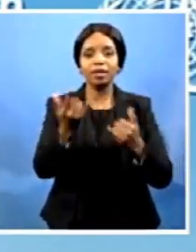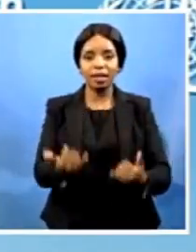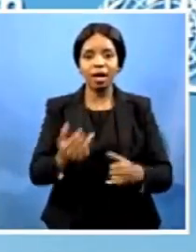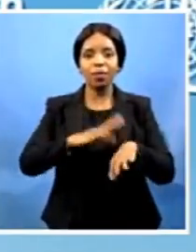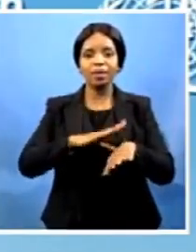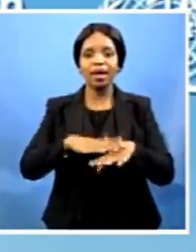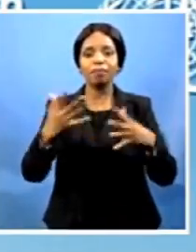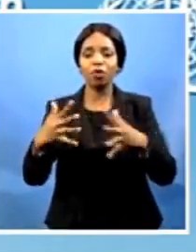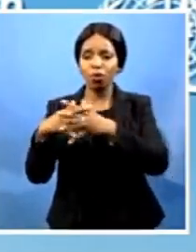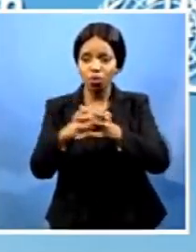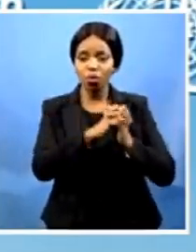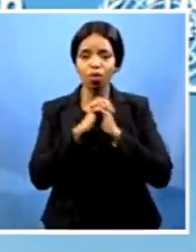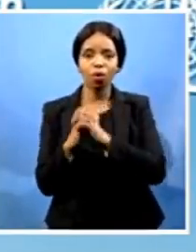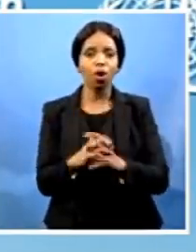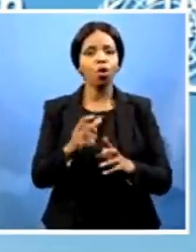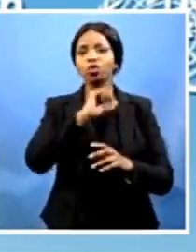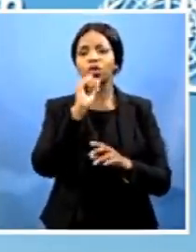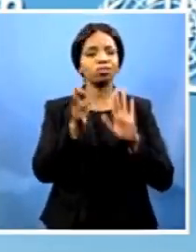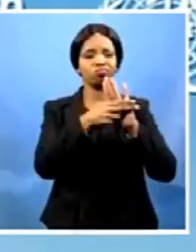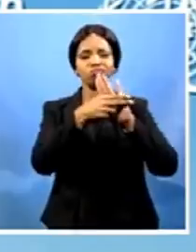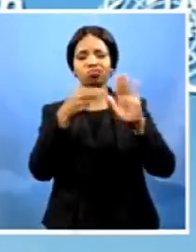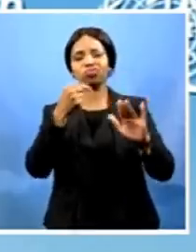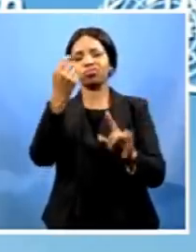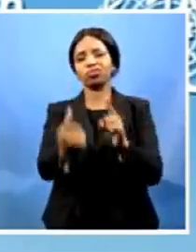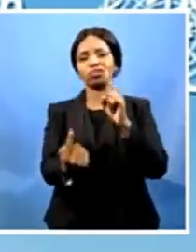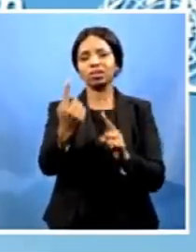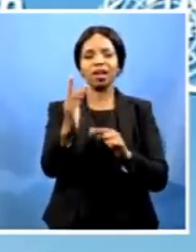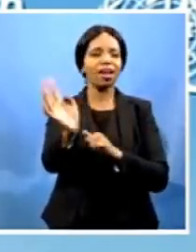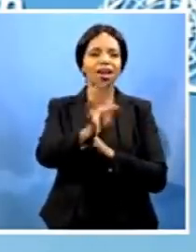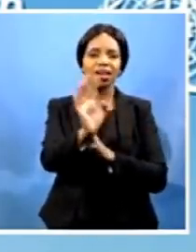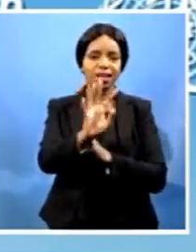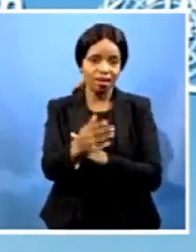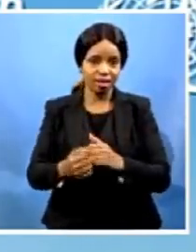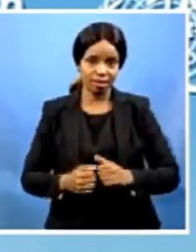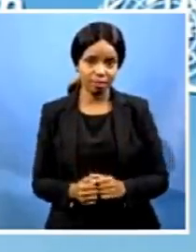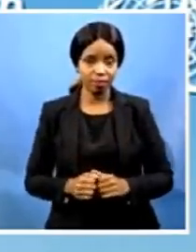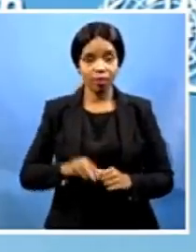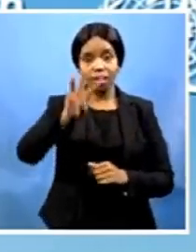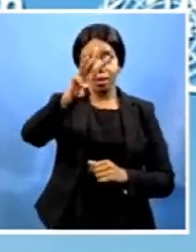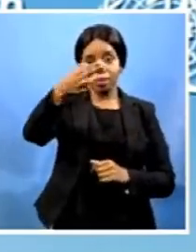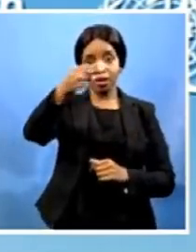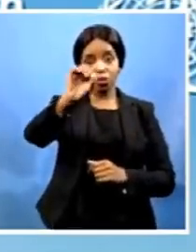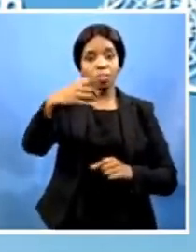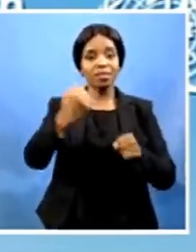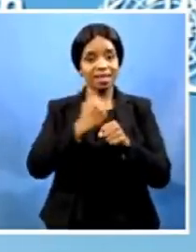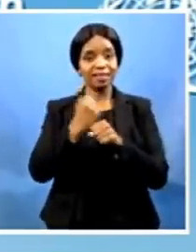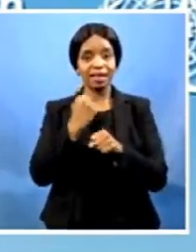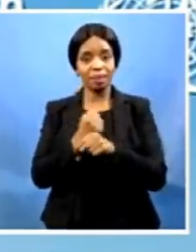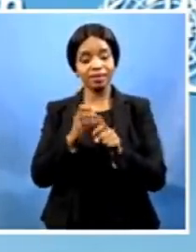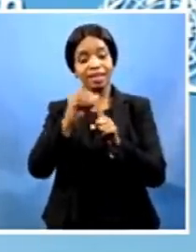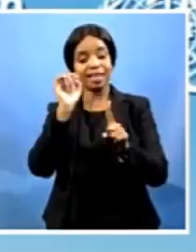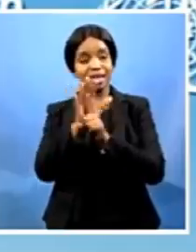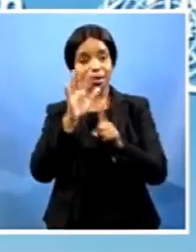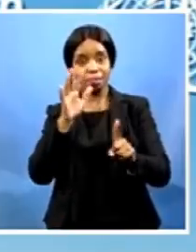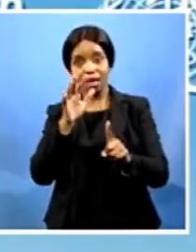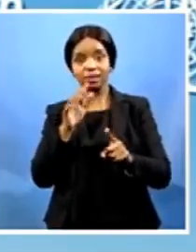WHO is also working actively to address the impacts of the pandemic on mental health. Working with